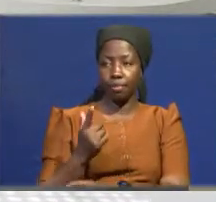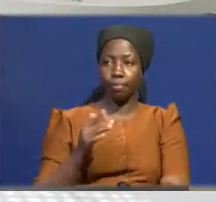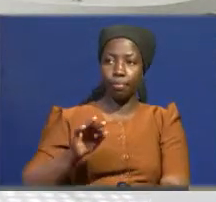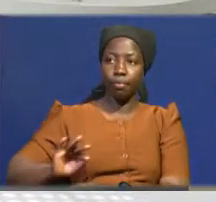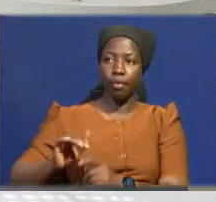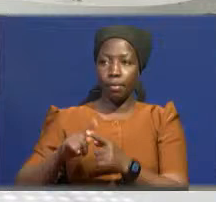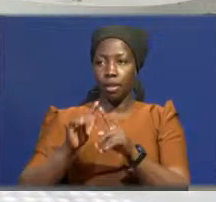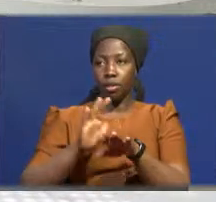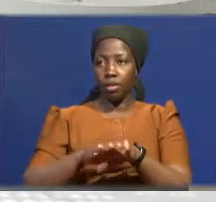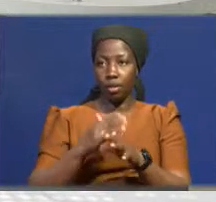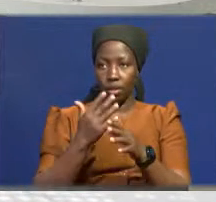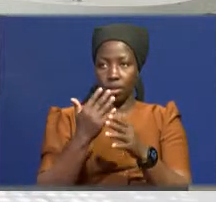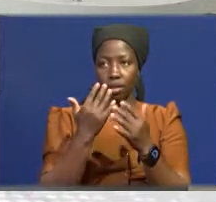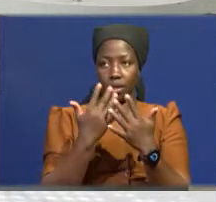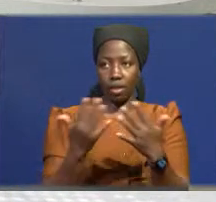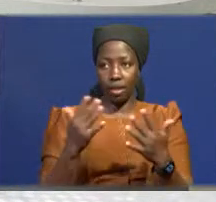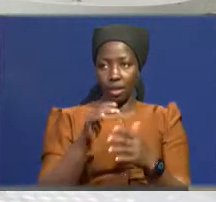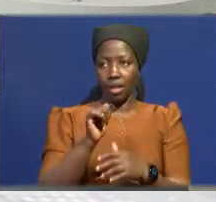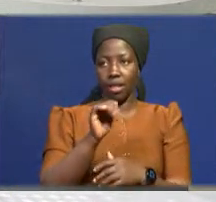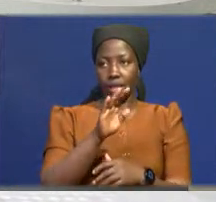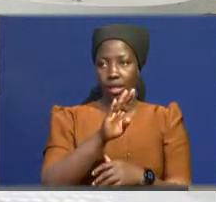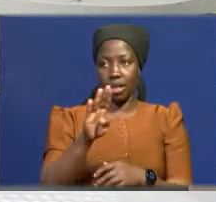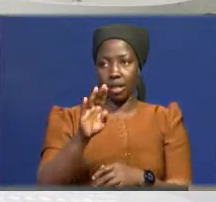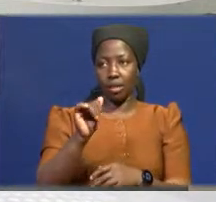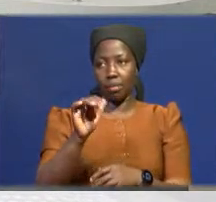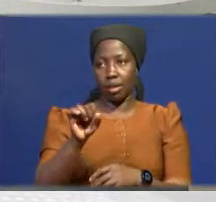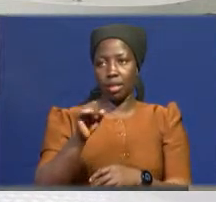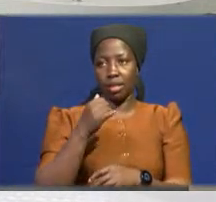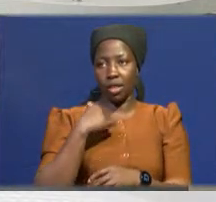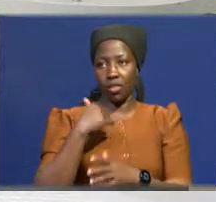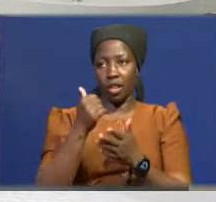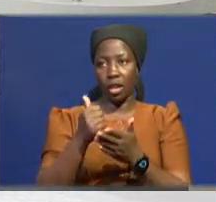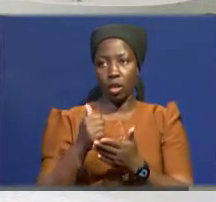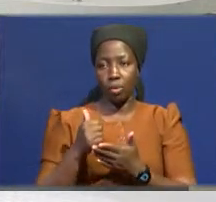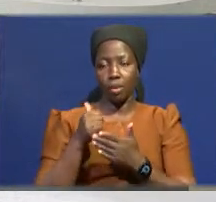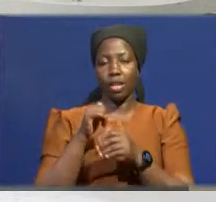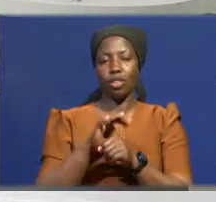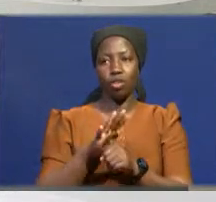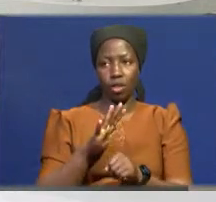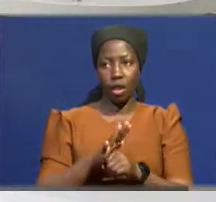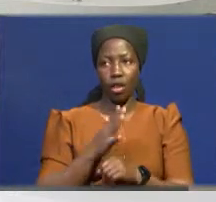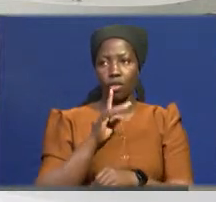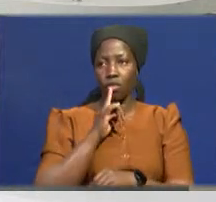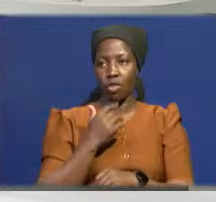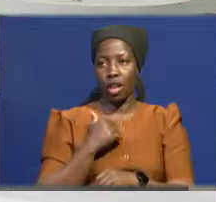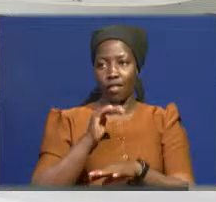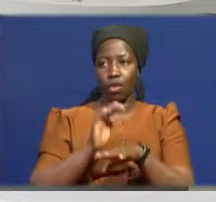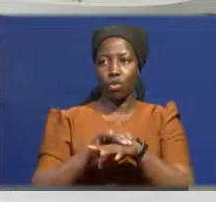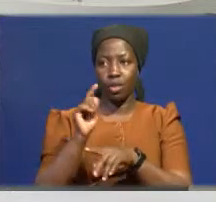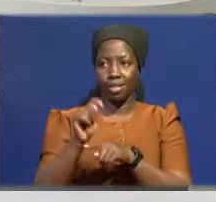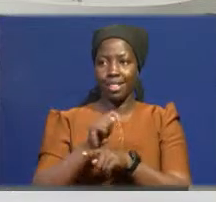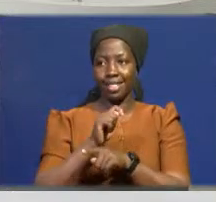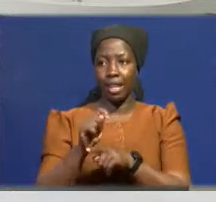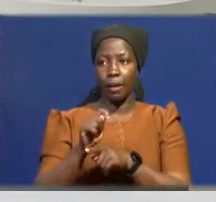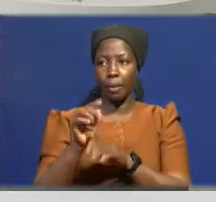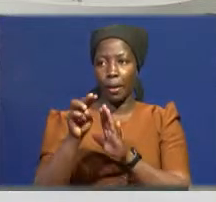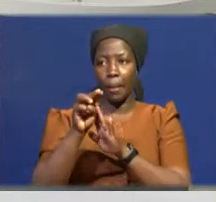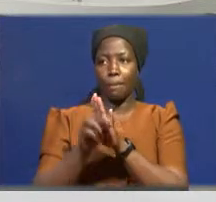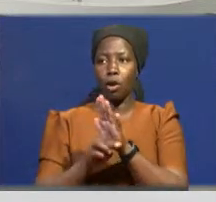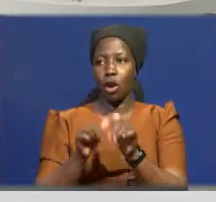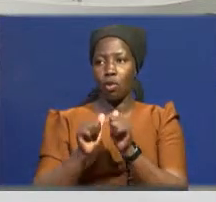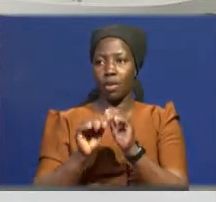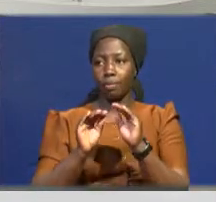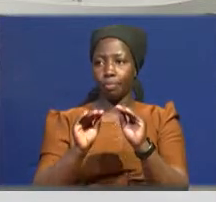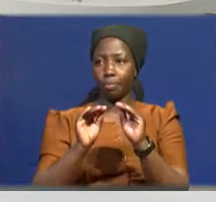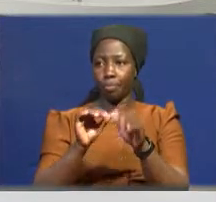help, we've taken most of the training online. Mm-hmm. So we have a good training module that then takes them through the expectations